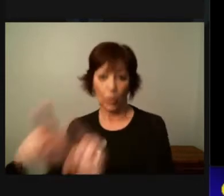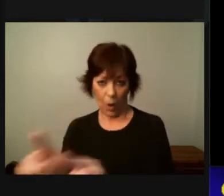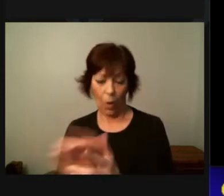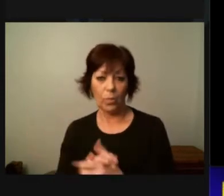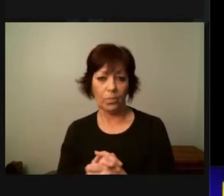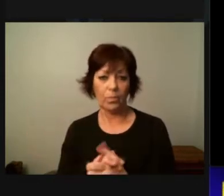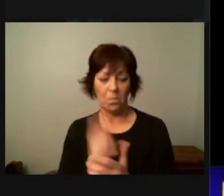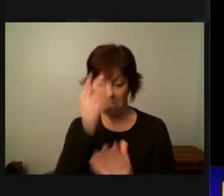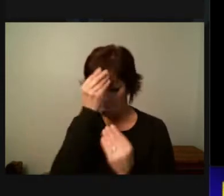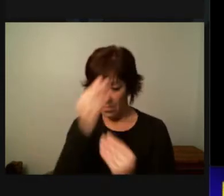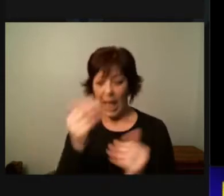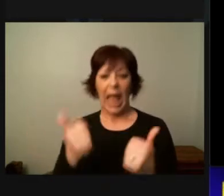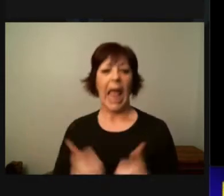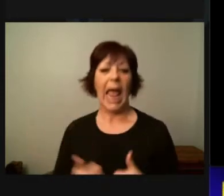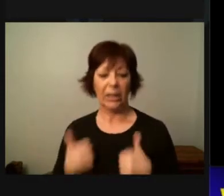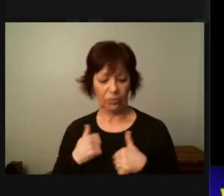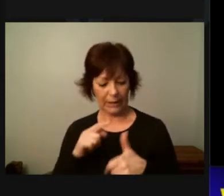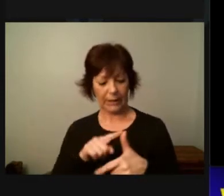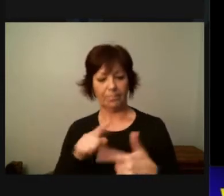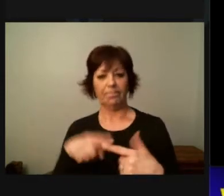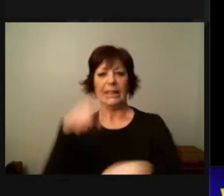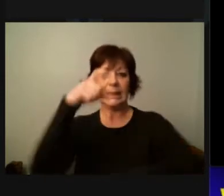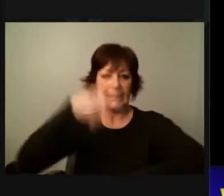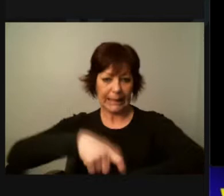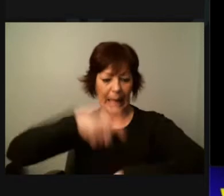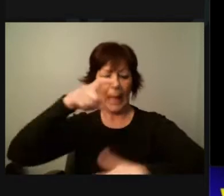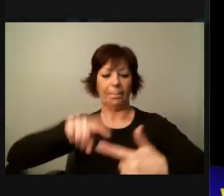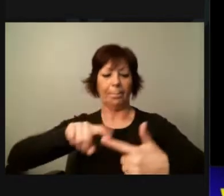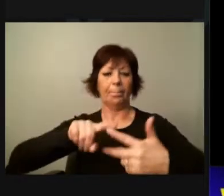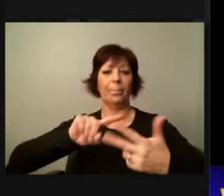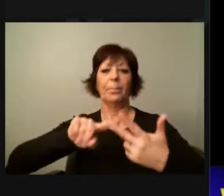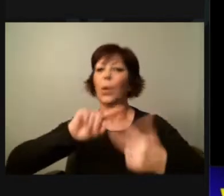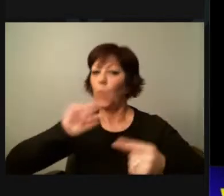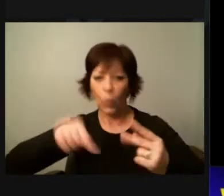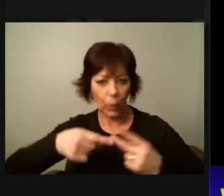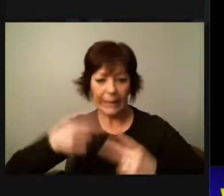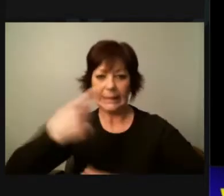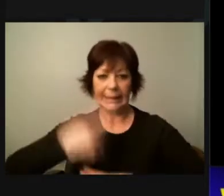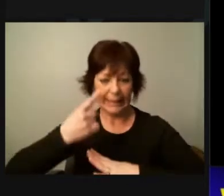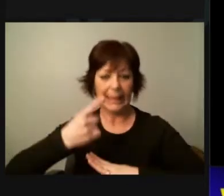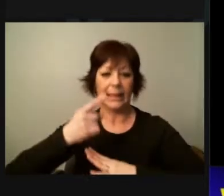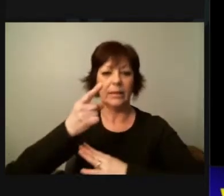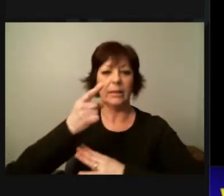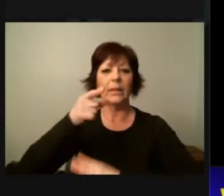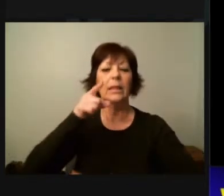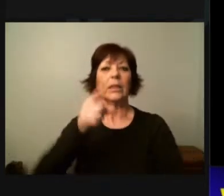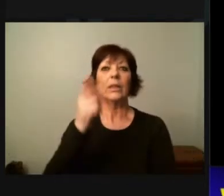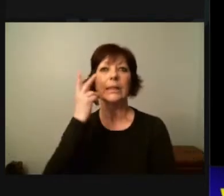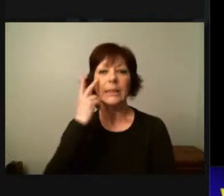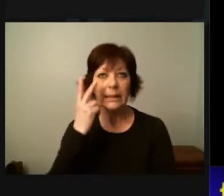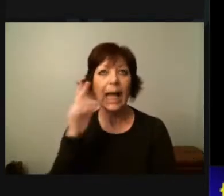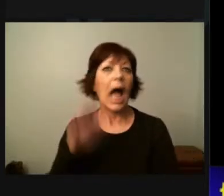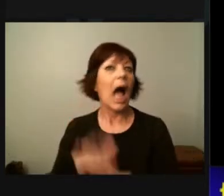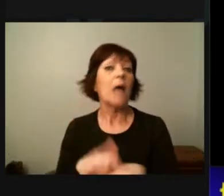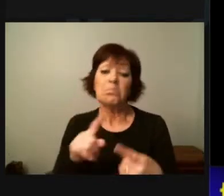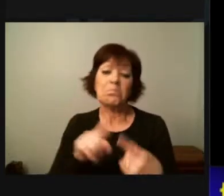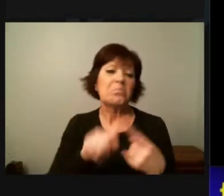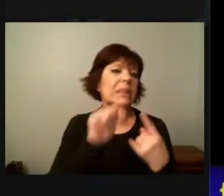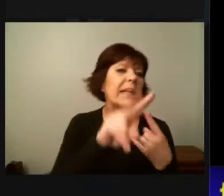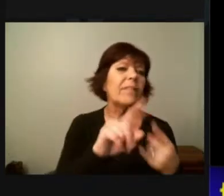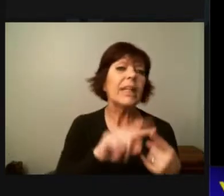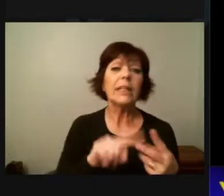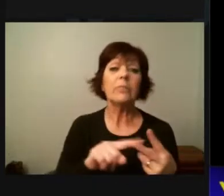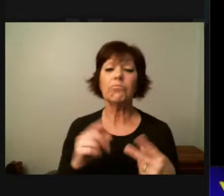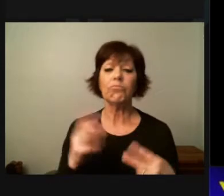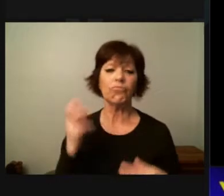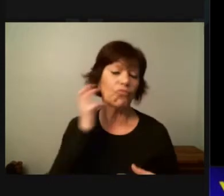the address, the times, and the dates of the pods. You'll see this and you'll hear this on television, radio,